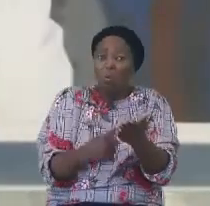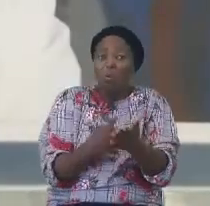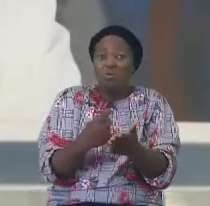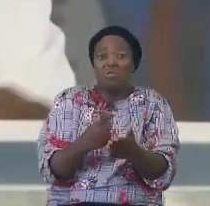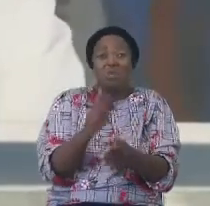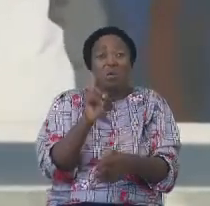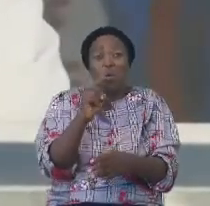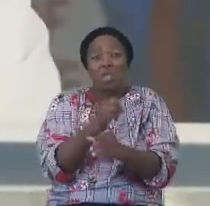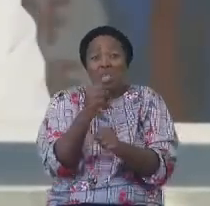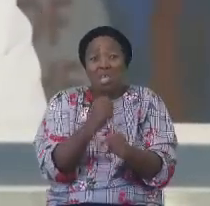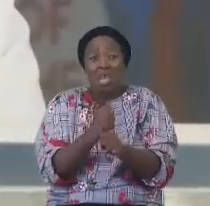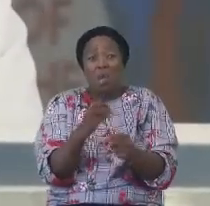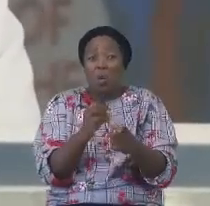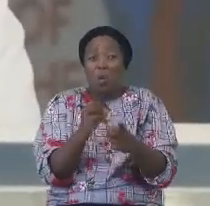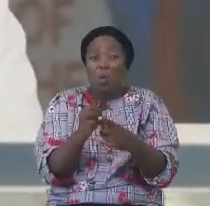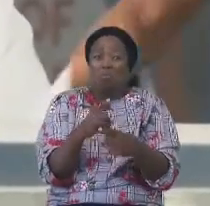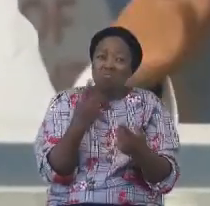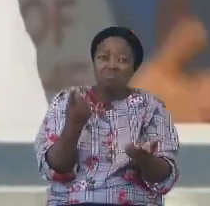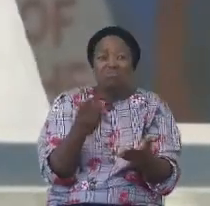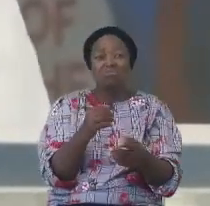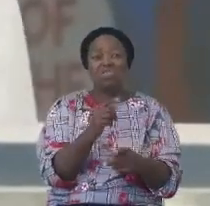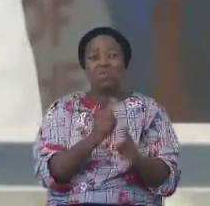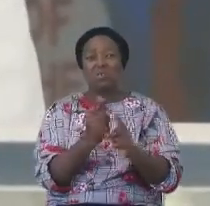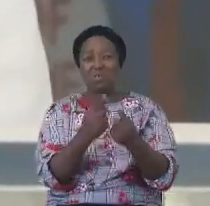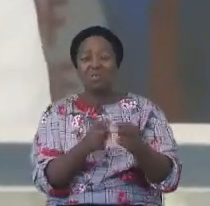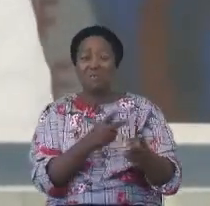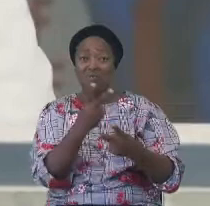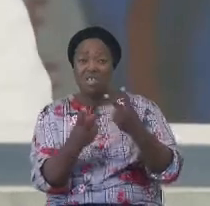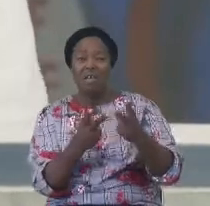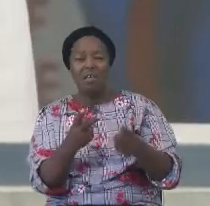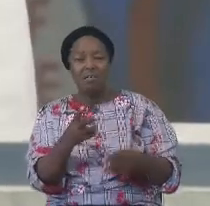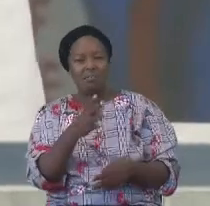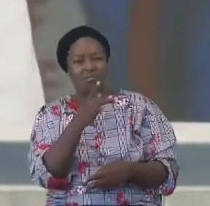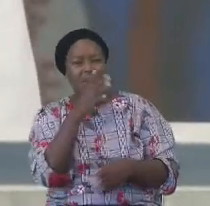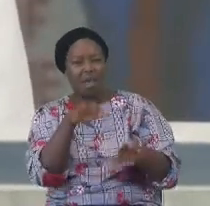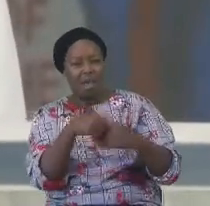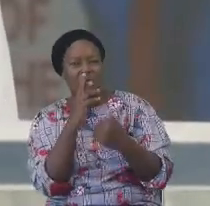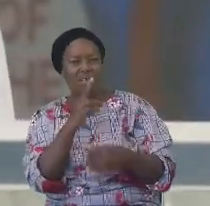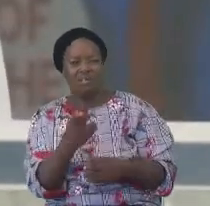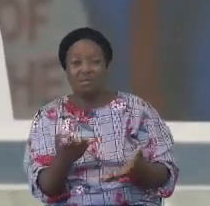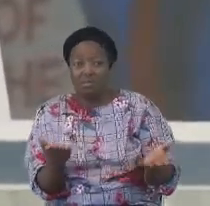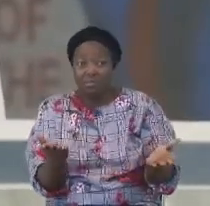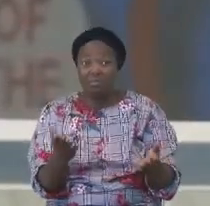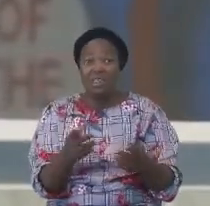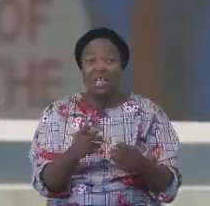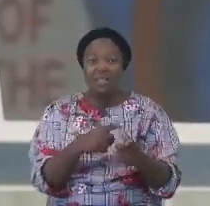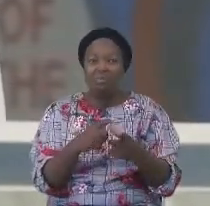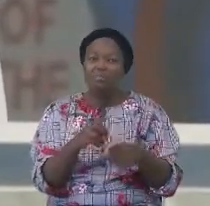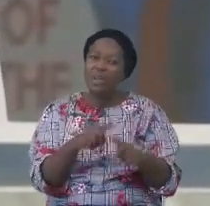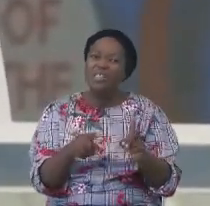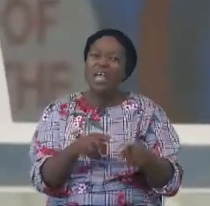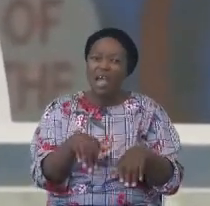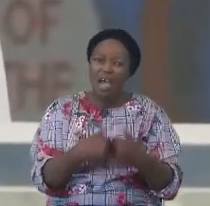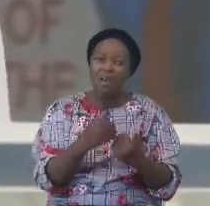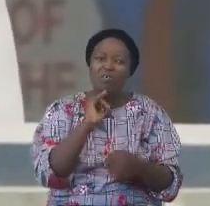they might just call once in a while, once in a year, once in a blue moon, mommy, how are you? Well,